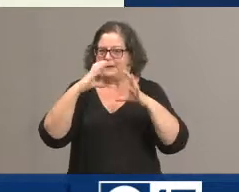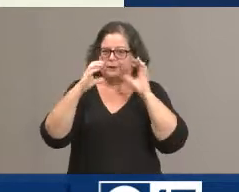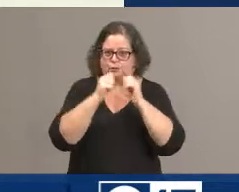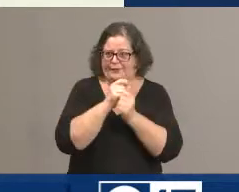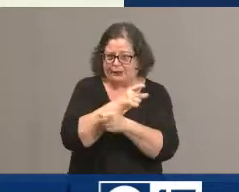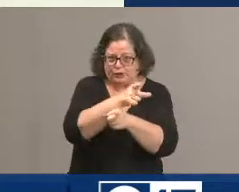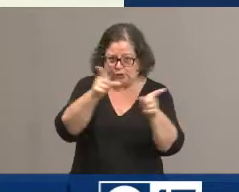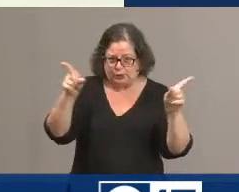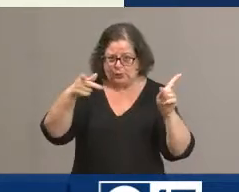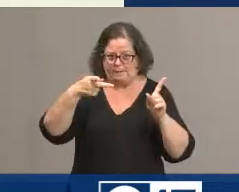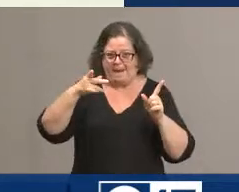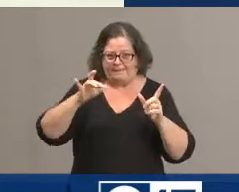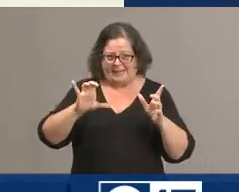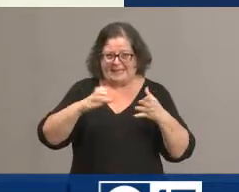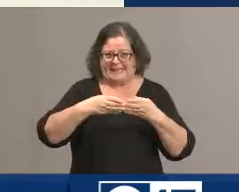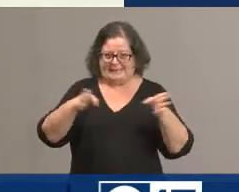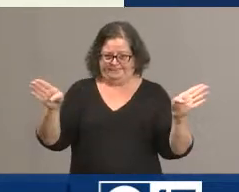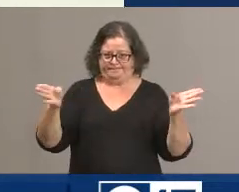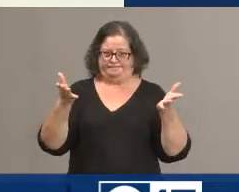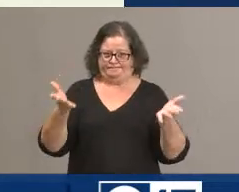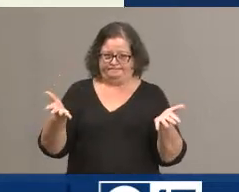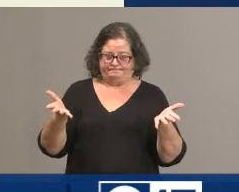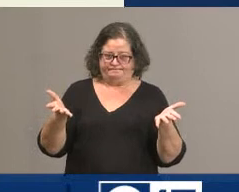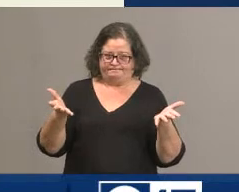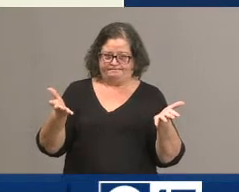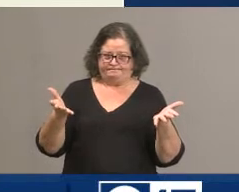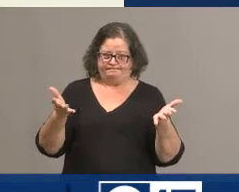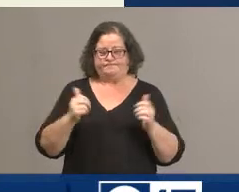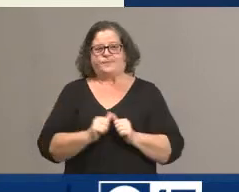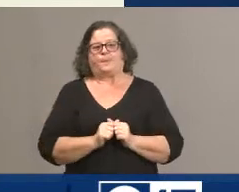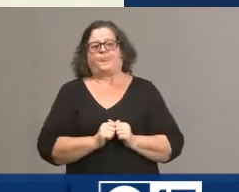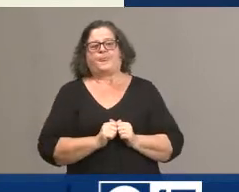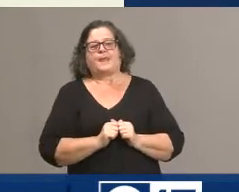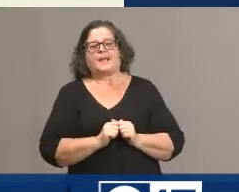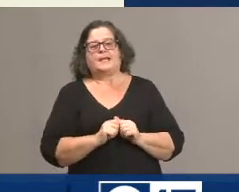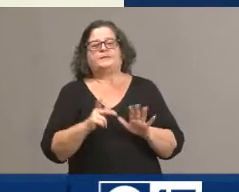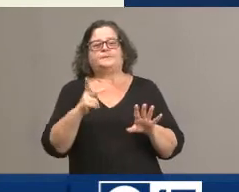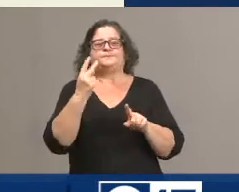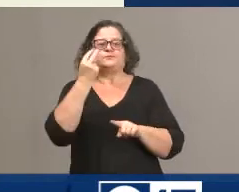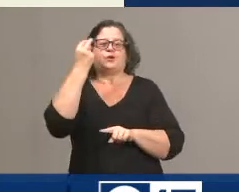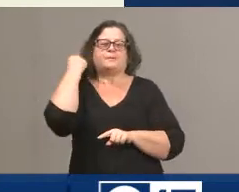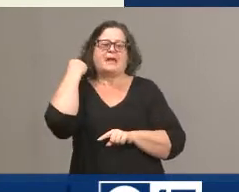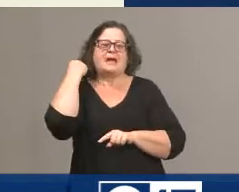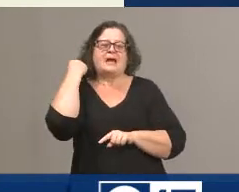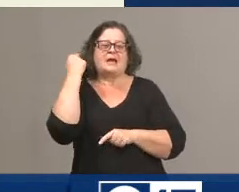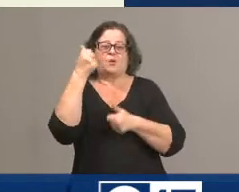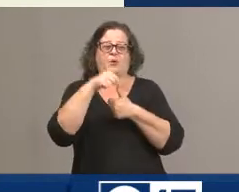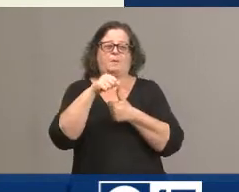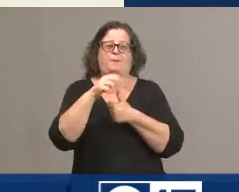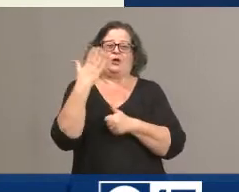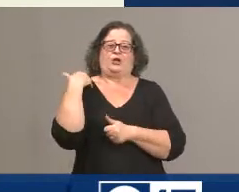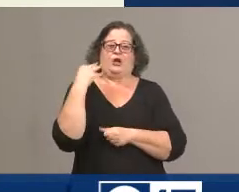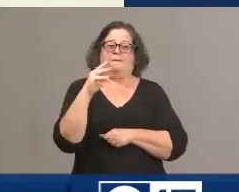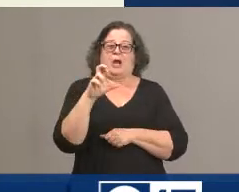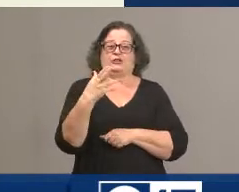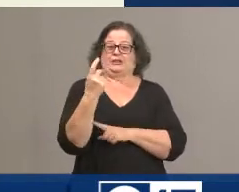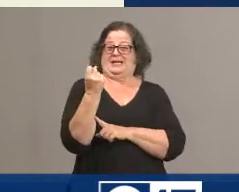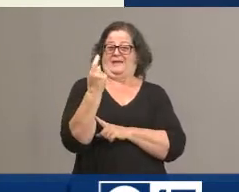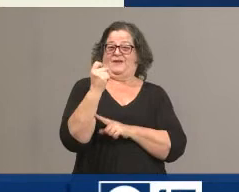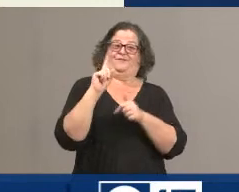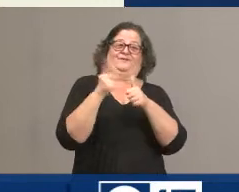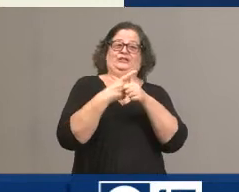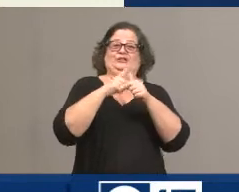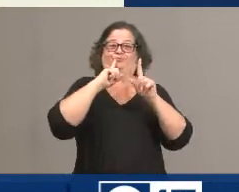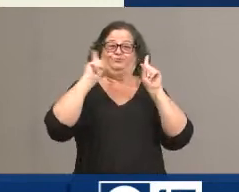if you think about March 11th and the first executive order, it was around protecting long-term care, because one of the